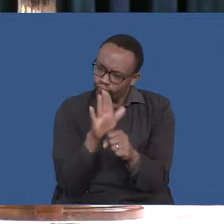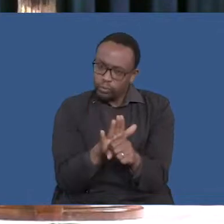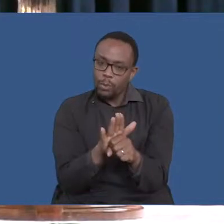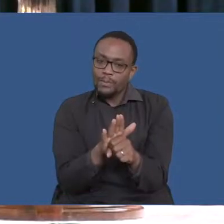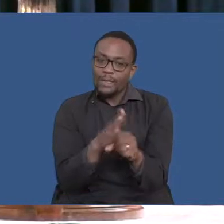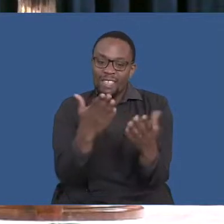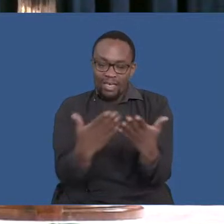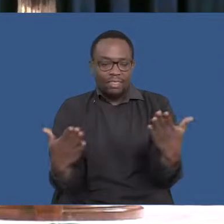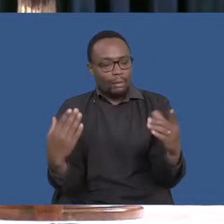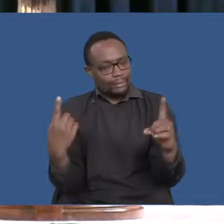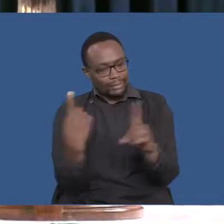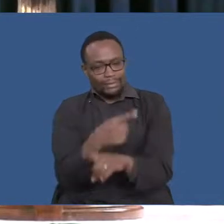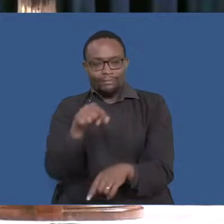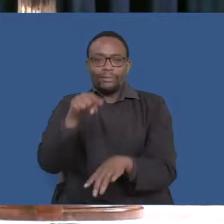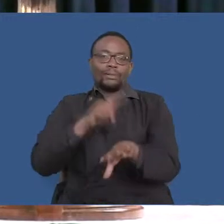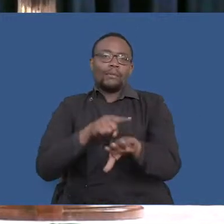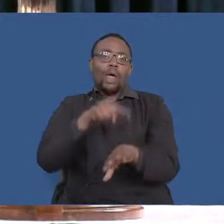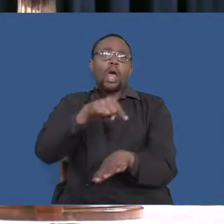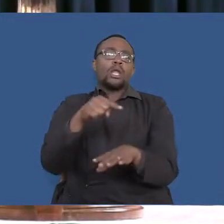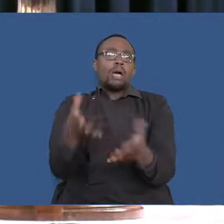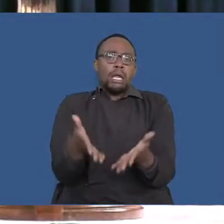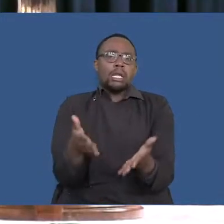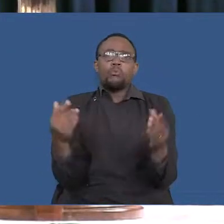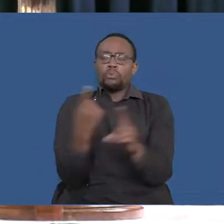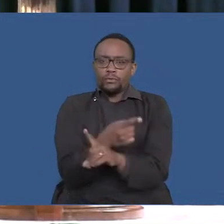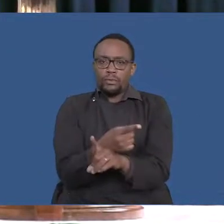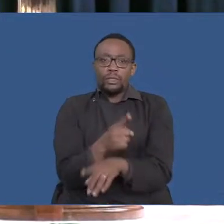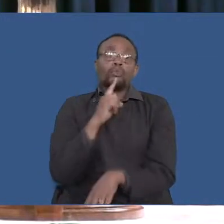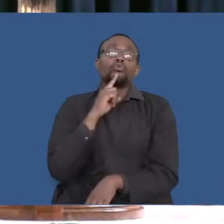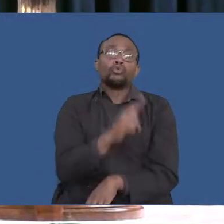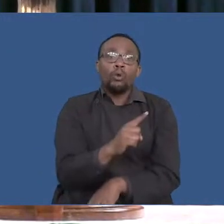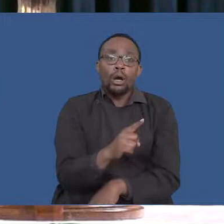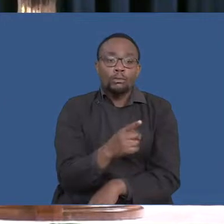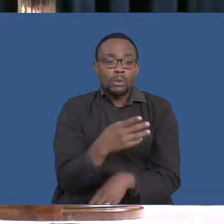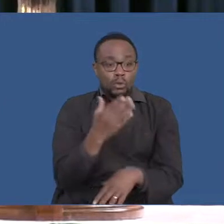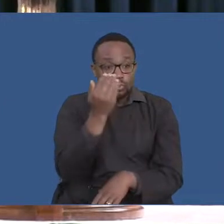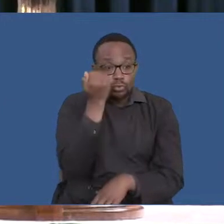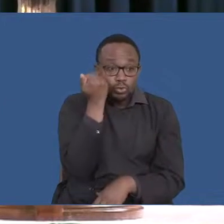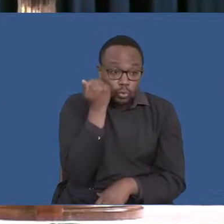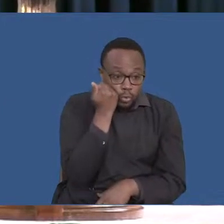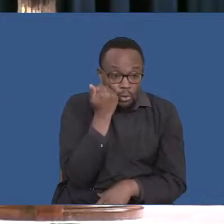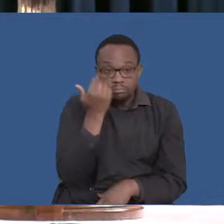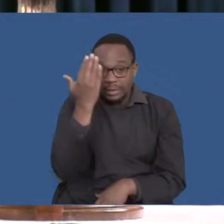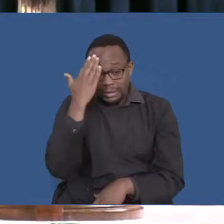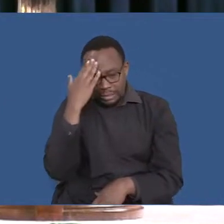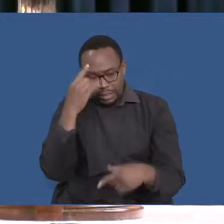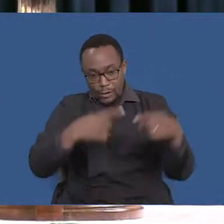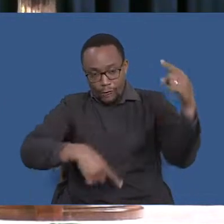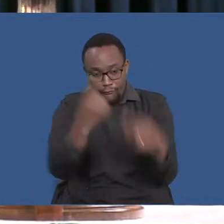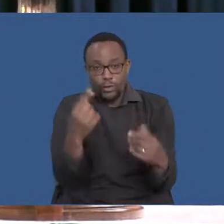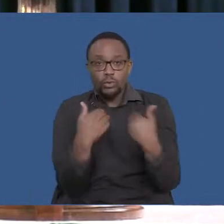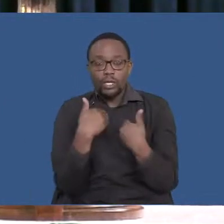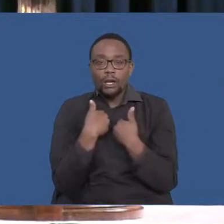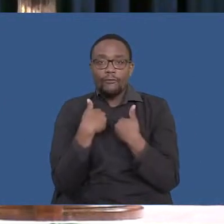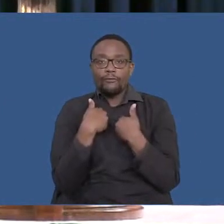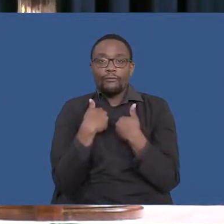things will be different this time. He assures Joshua and Israel of victory. And it is interesting that